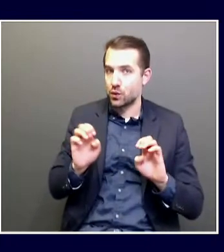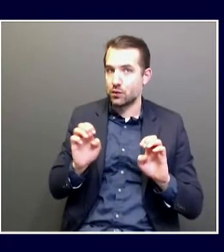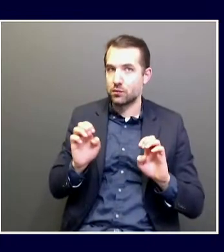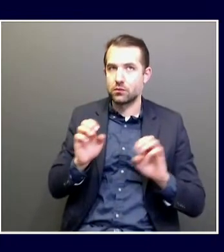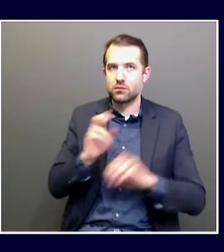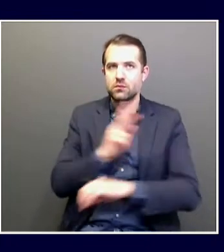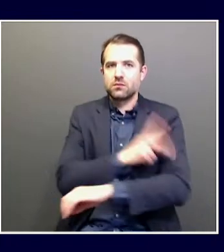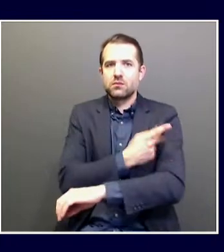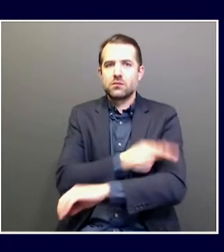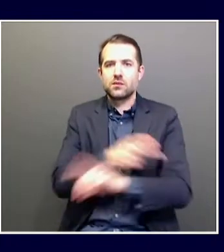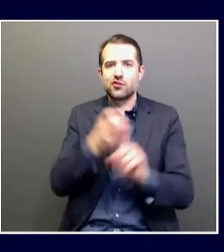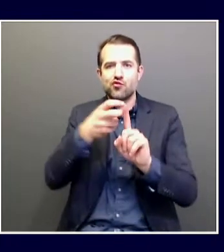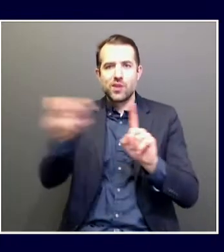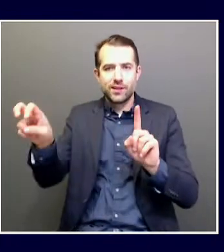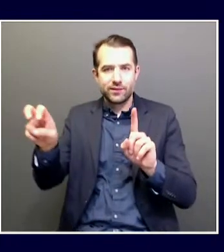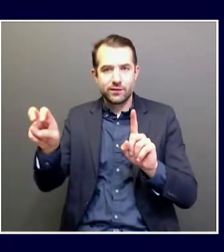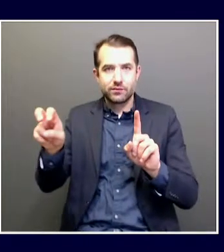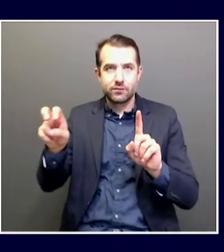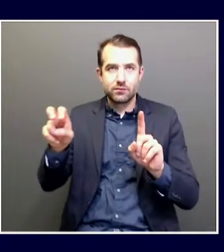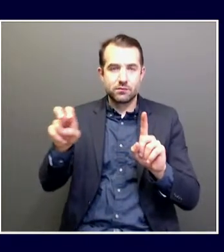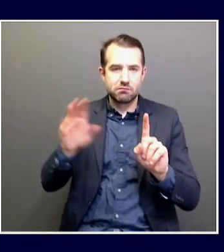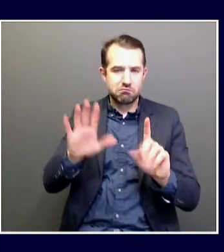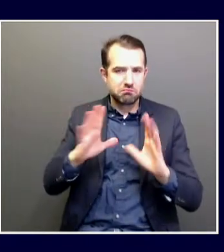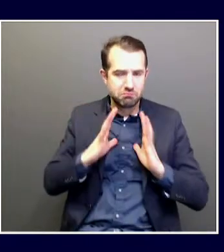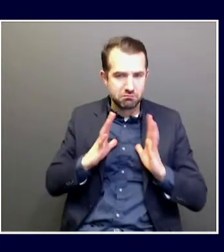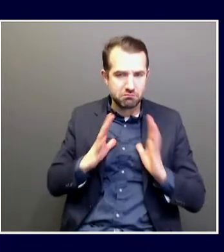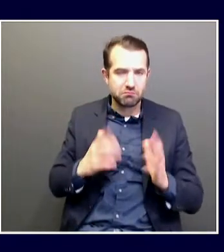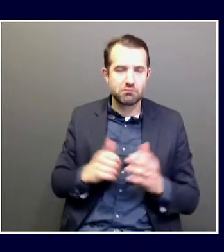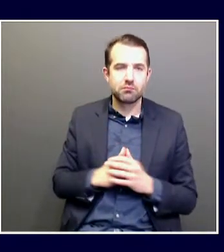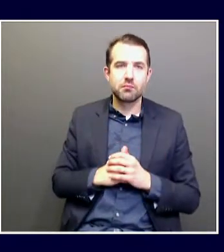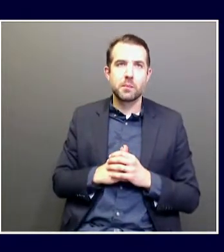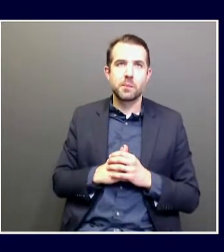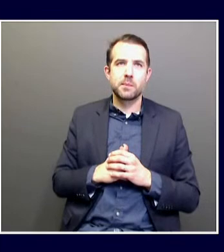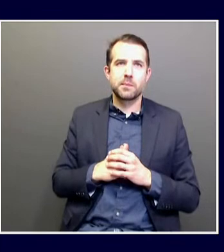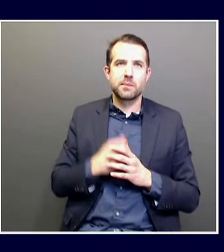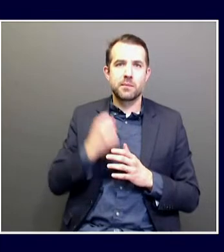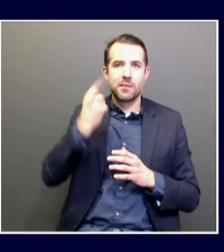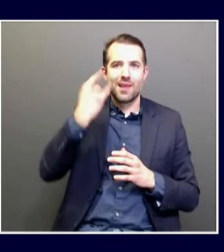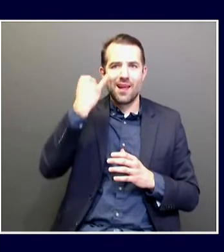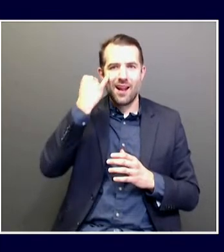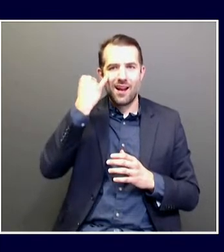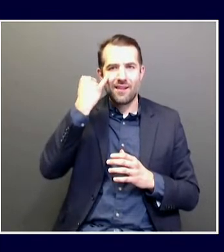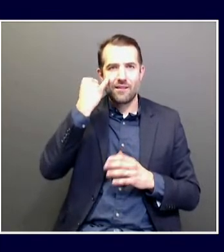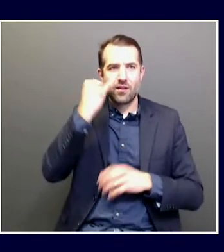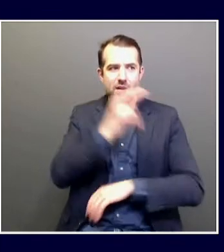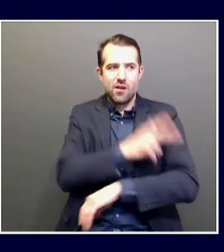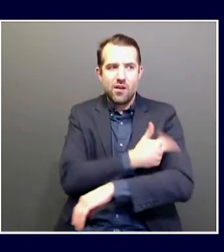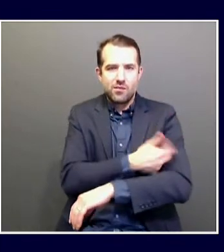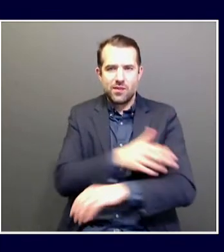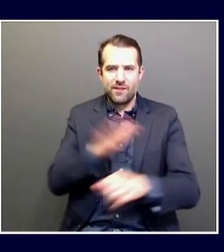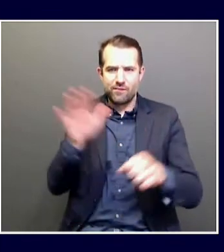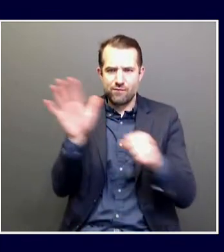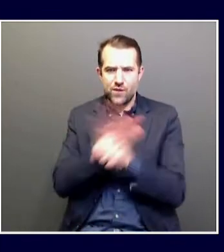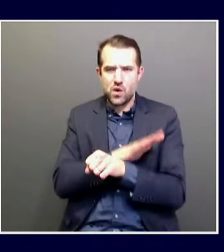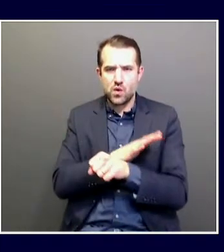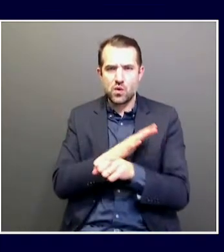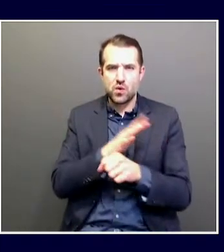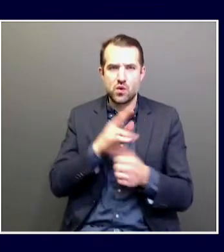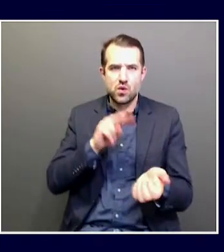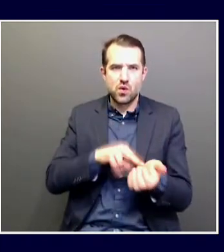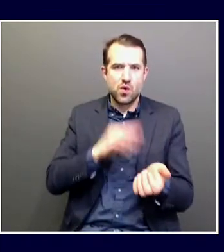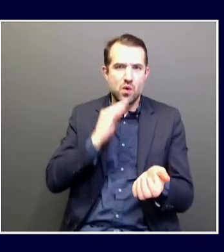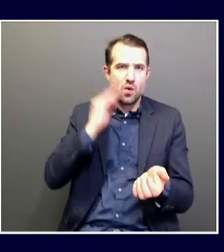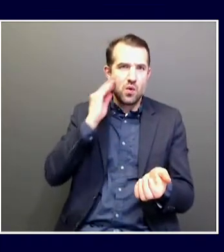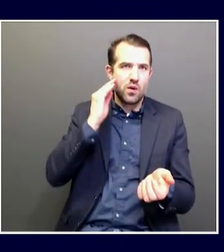is there a possibility, like, hospitals are full and nursing homes are lacking staff? Is there a possibility